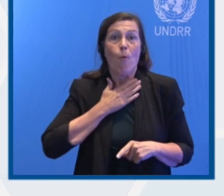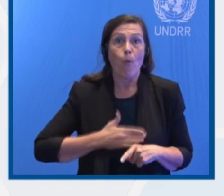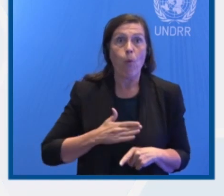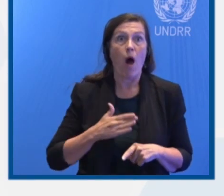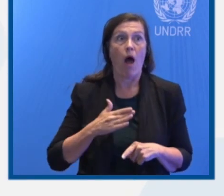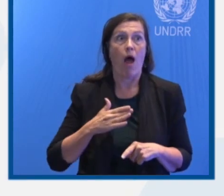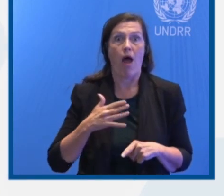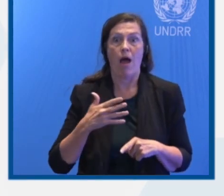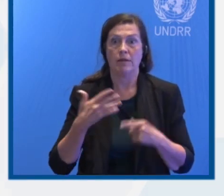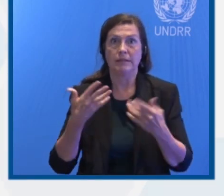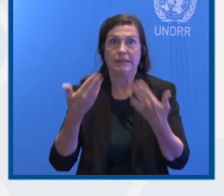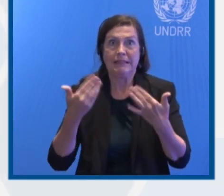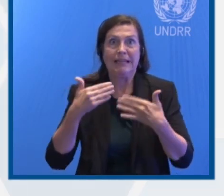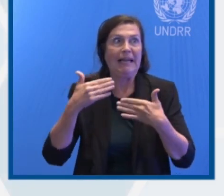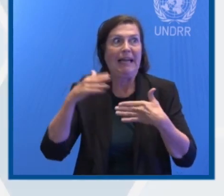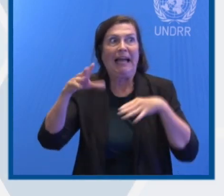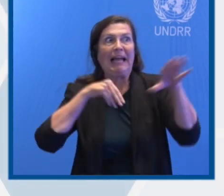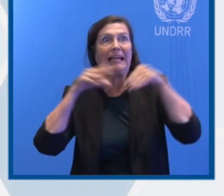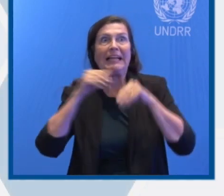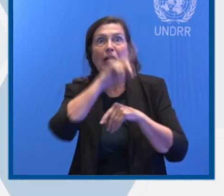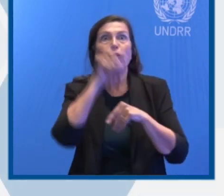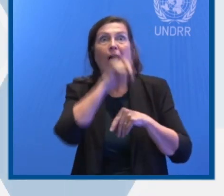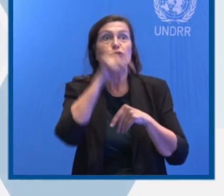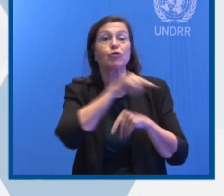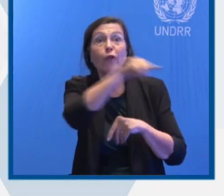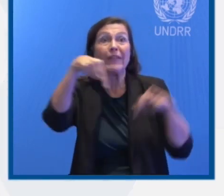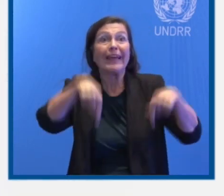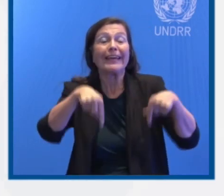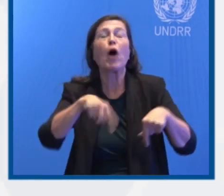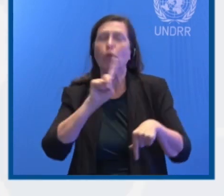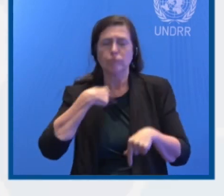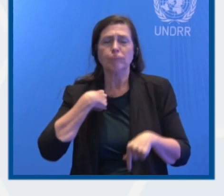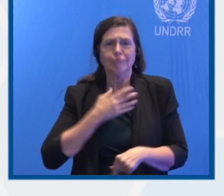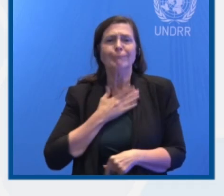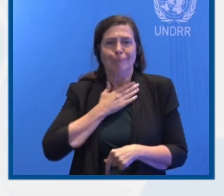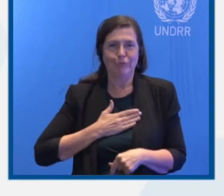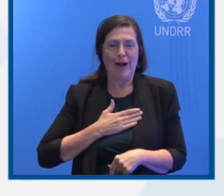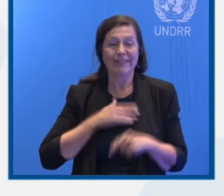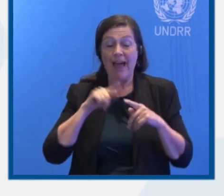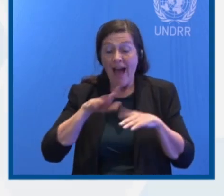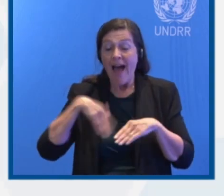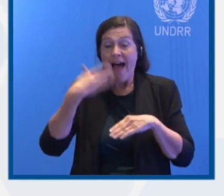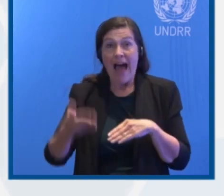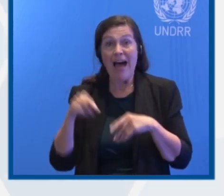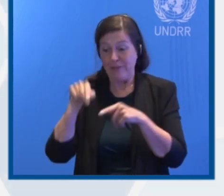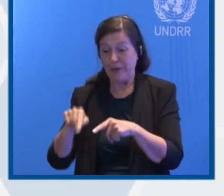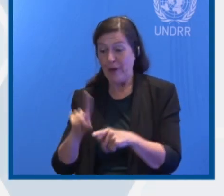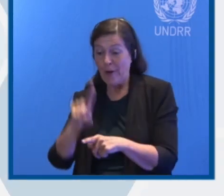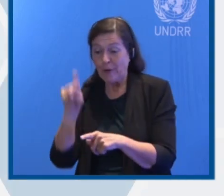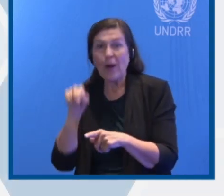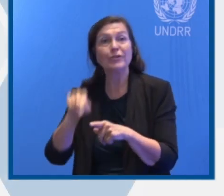questions from those who are physically present here, so please get your questions ready. After this next question, we'll take questions from the floor